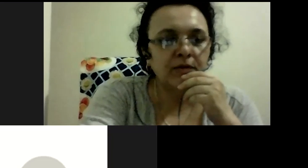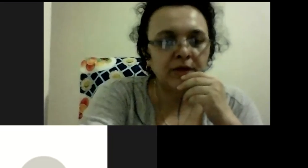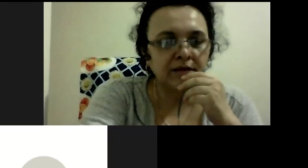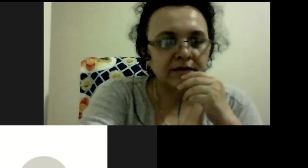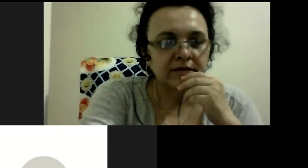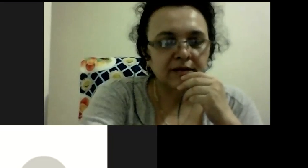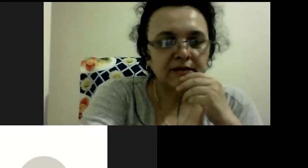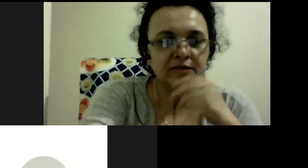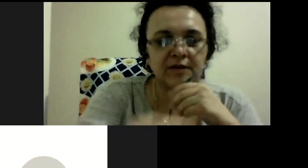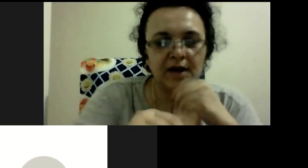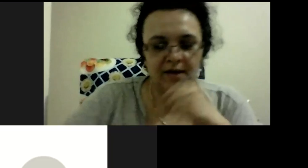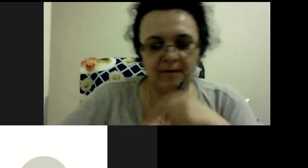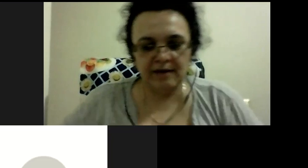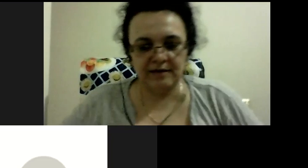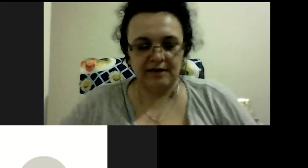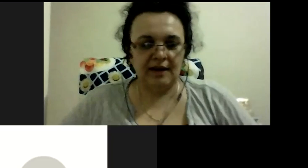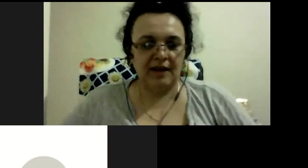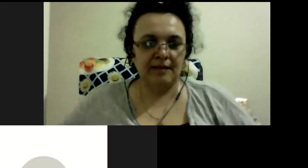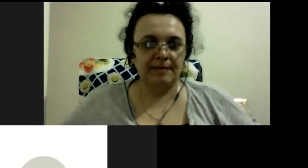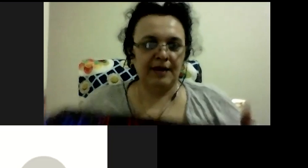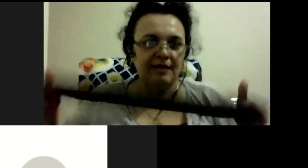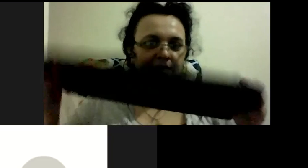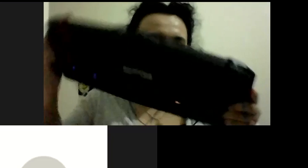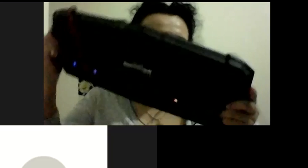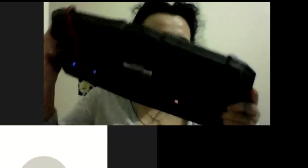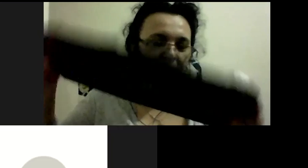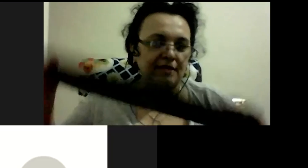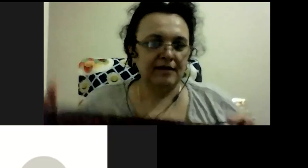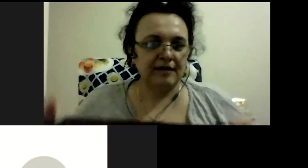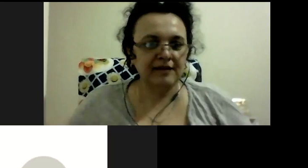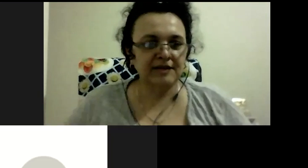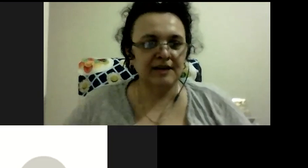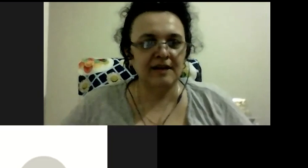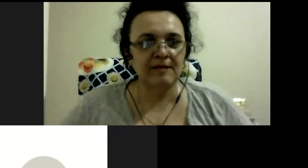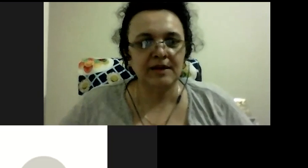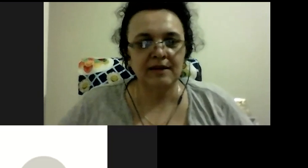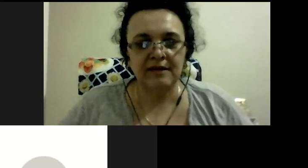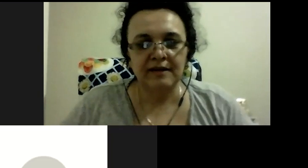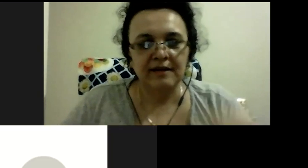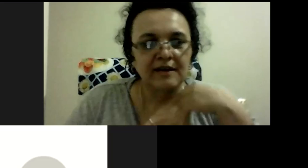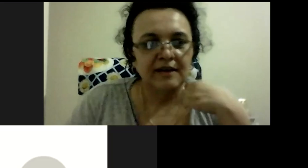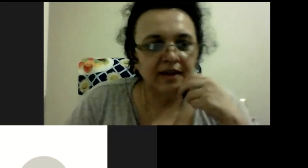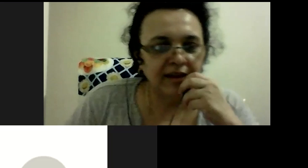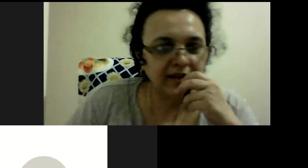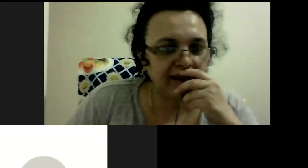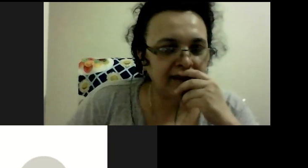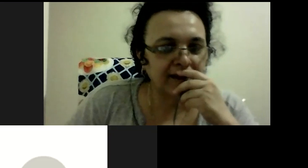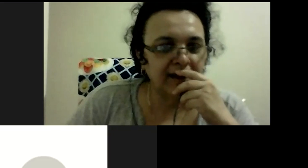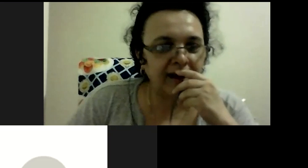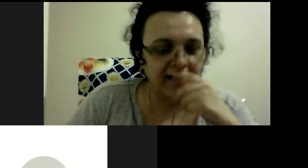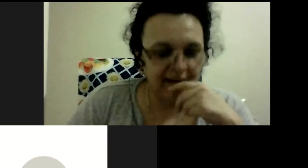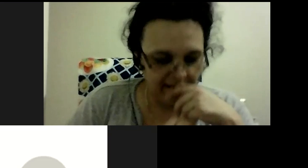and I couldn't. So I went and picked the external one. And